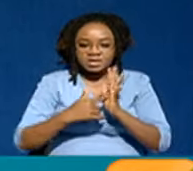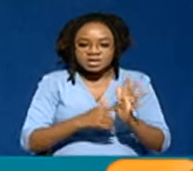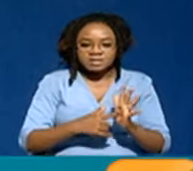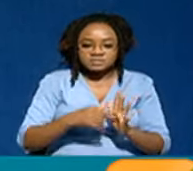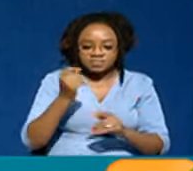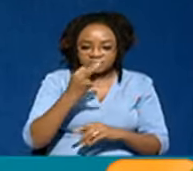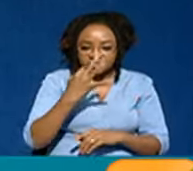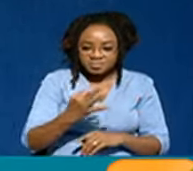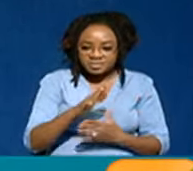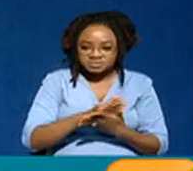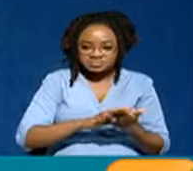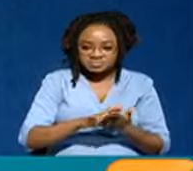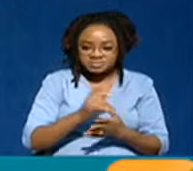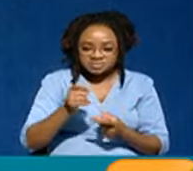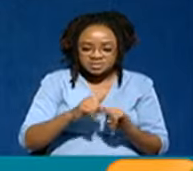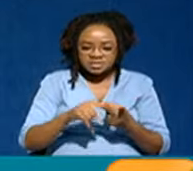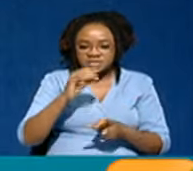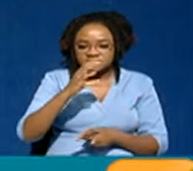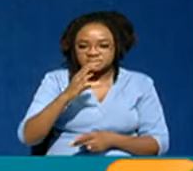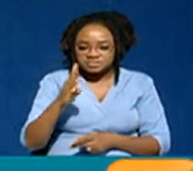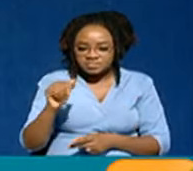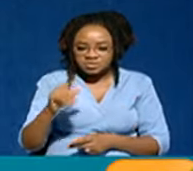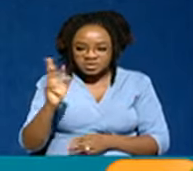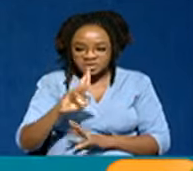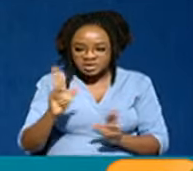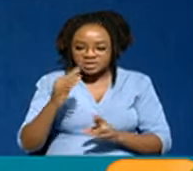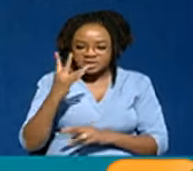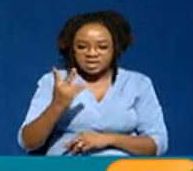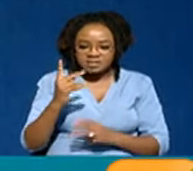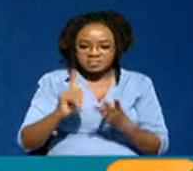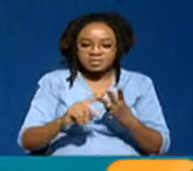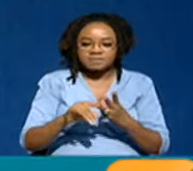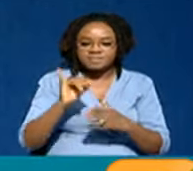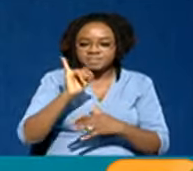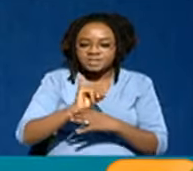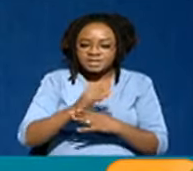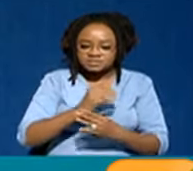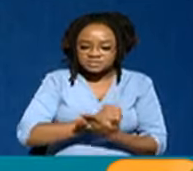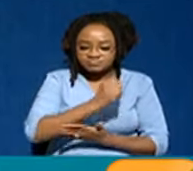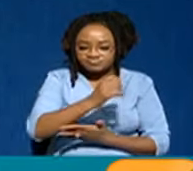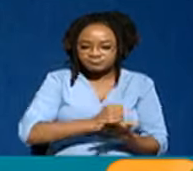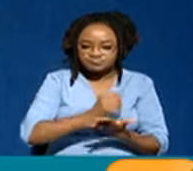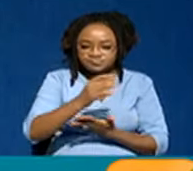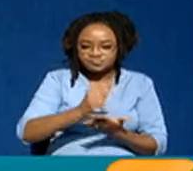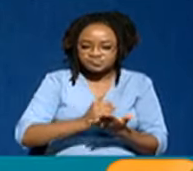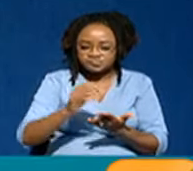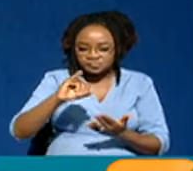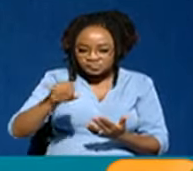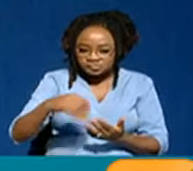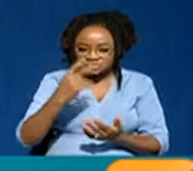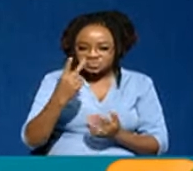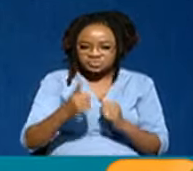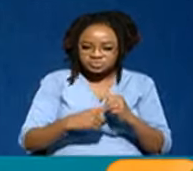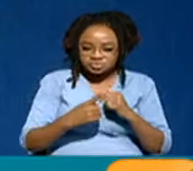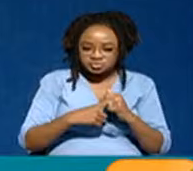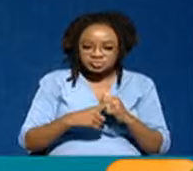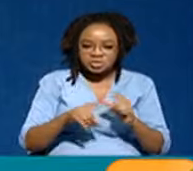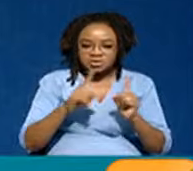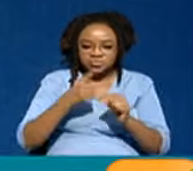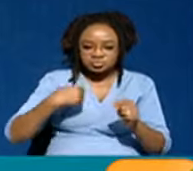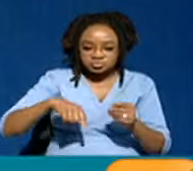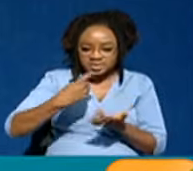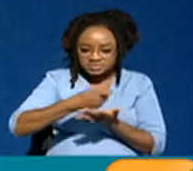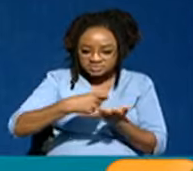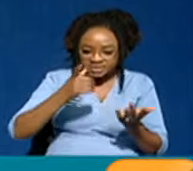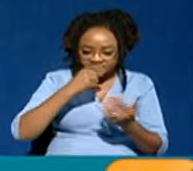March. The new CBA was to be ready by April. The interns were to be posted every January and June. We sign a matrix with